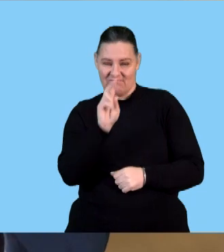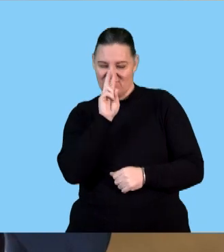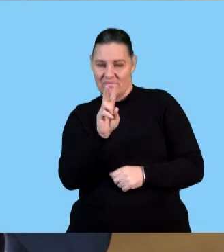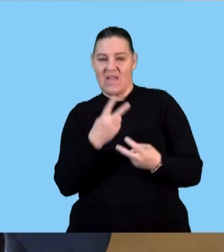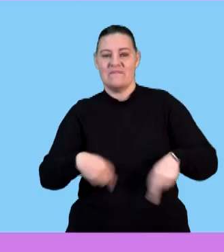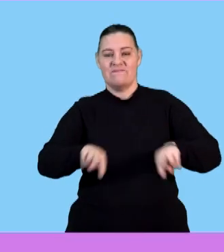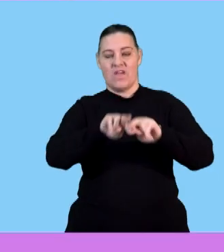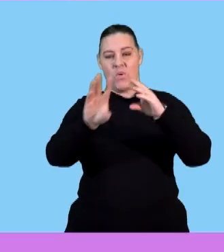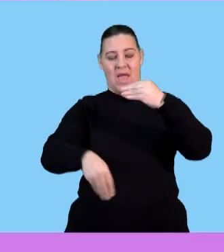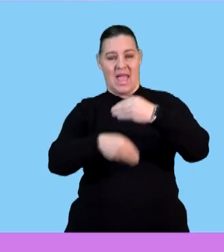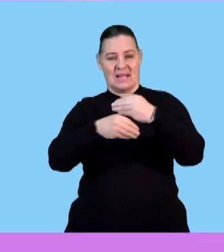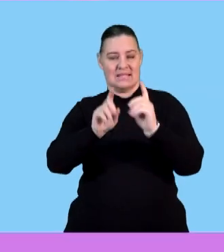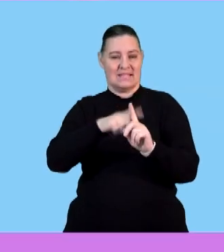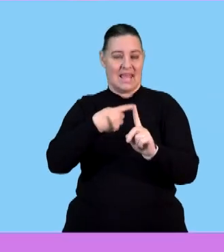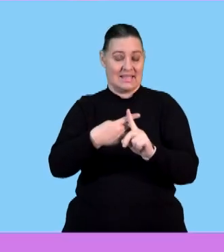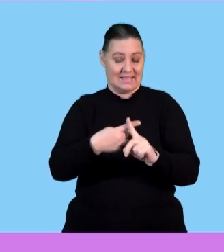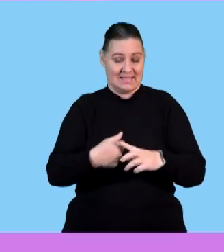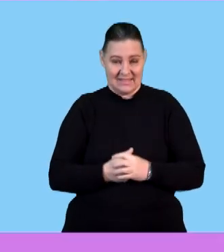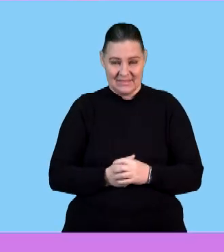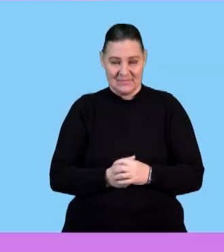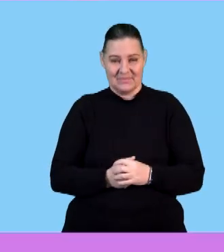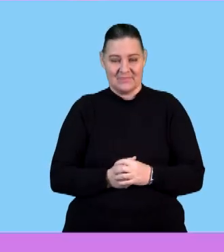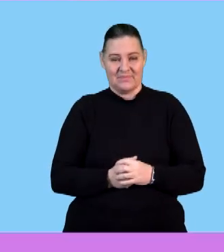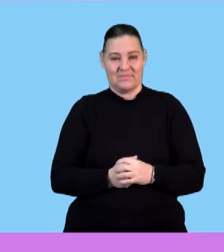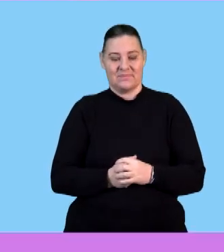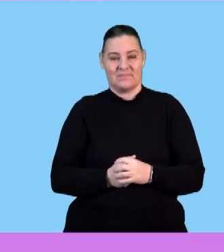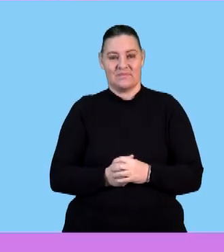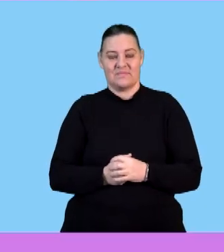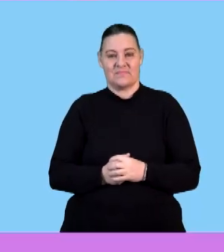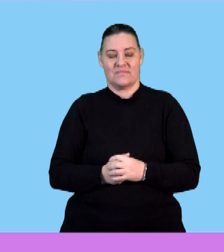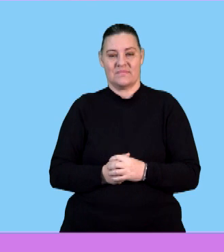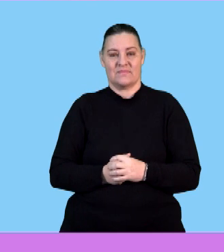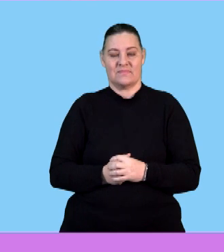VAT. There it is. Let's get started.